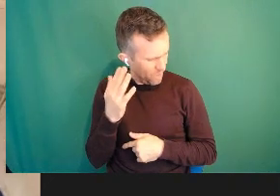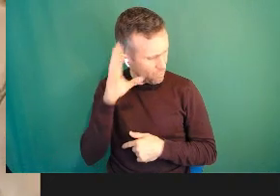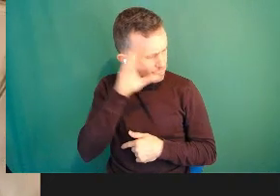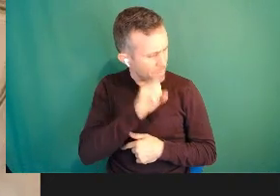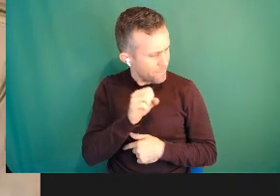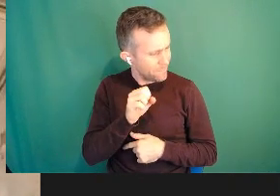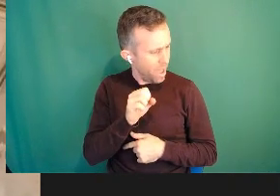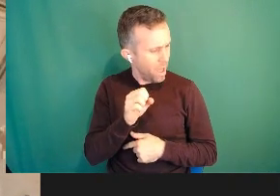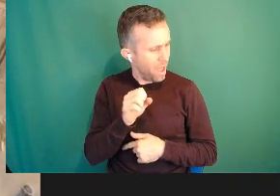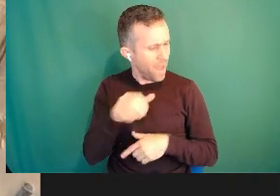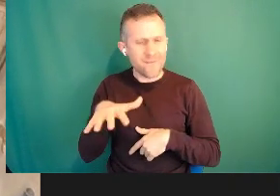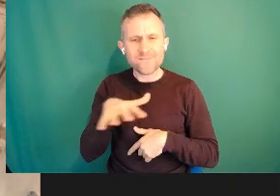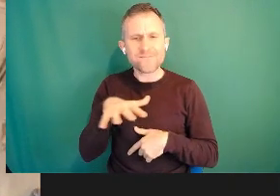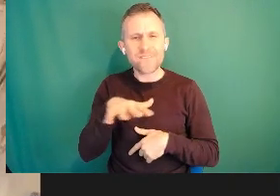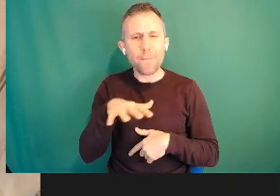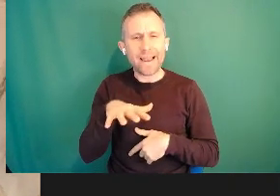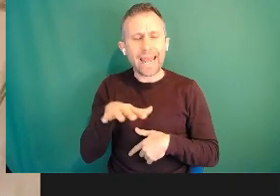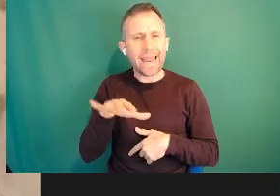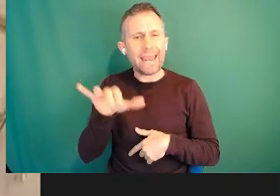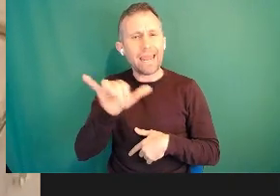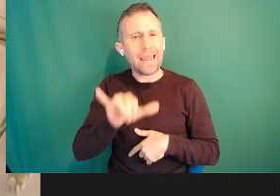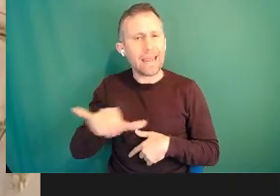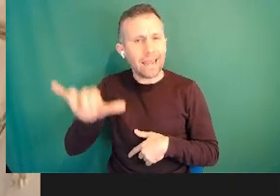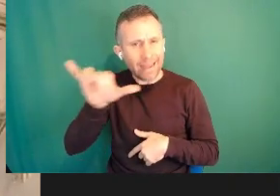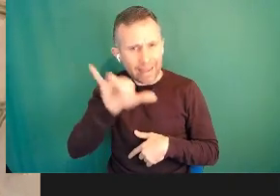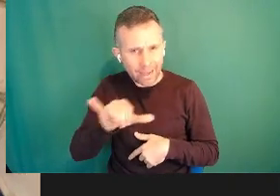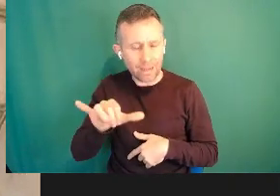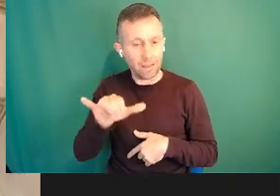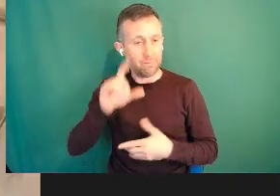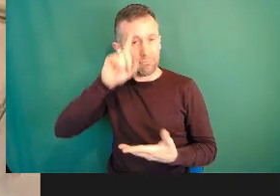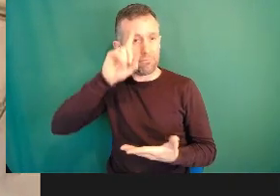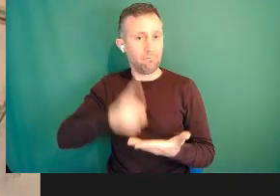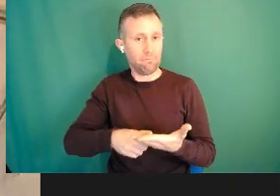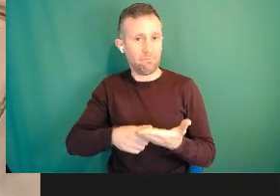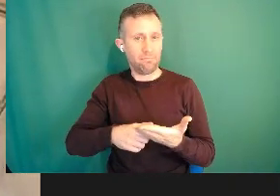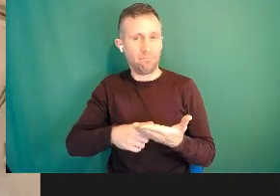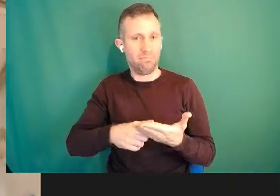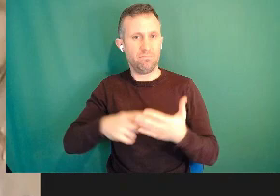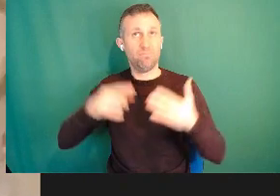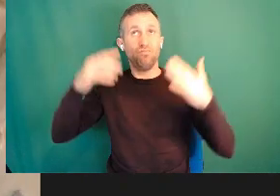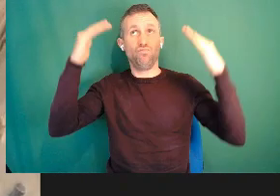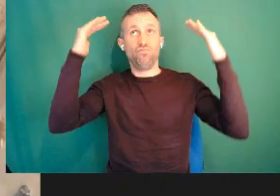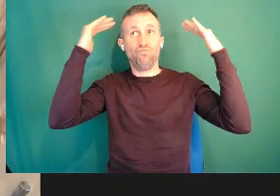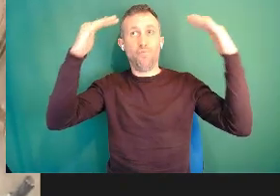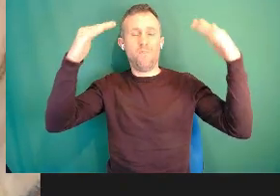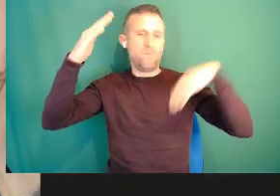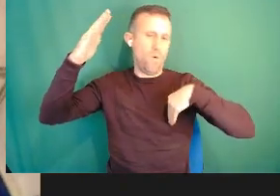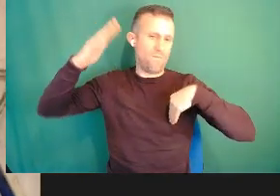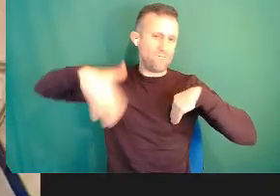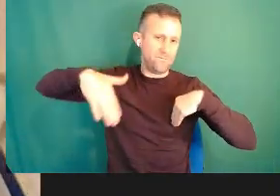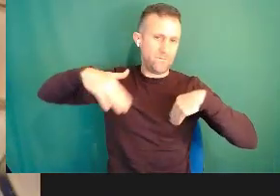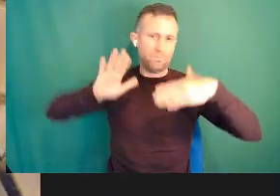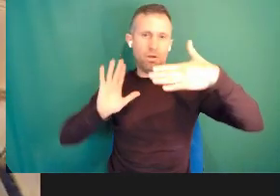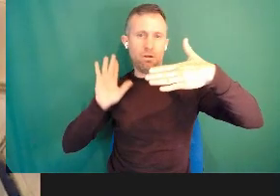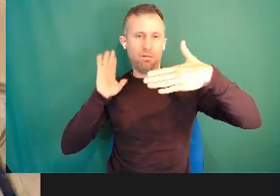they covered this section in here. And then it was when the Crews bought the property in the 30s, they put this bit back on